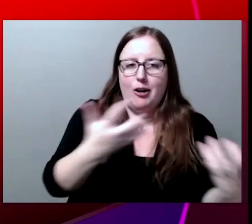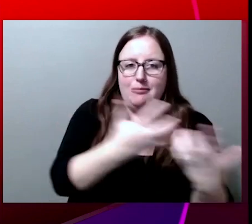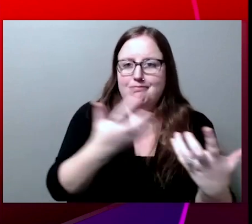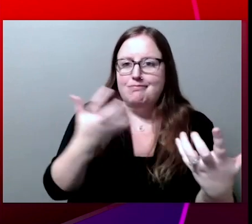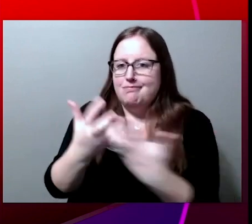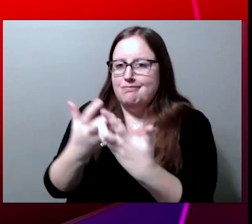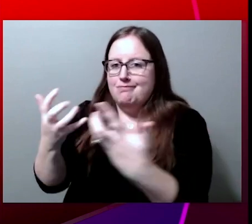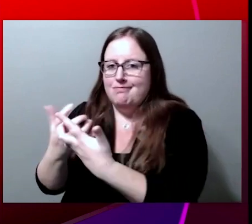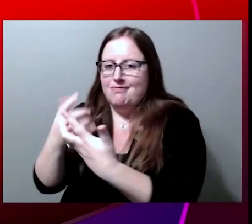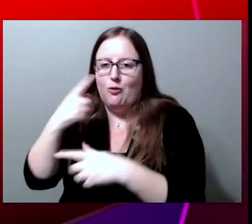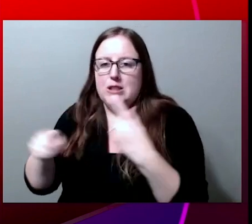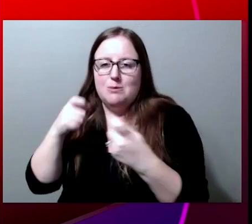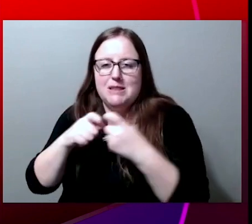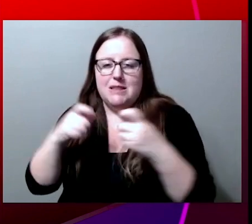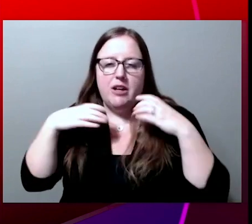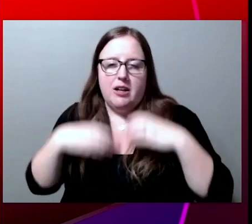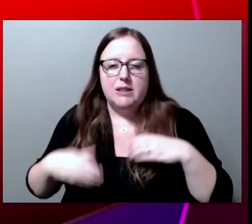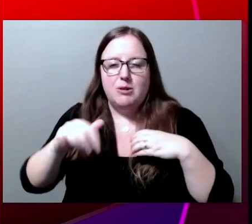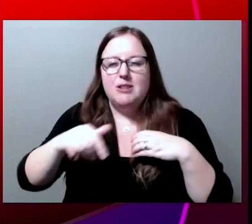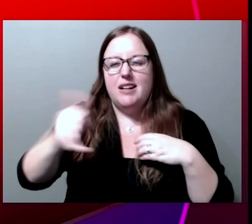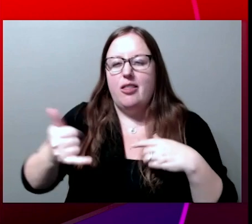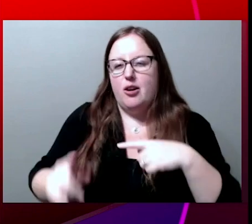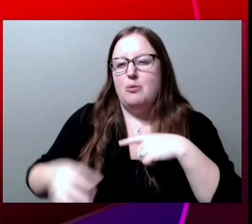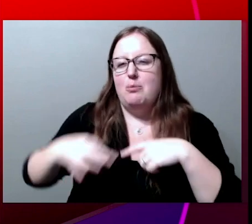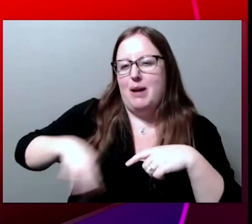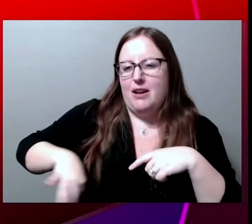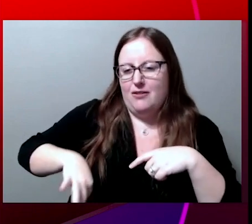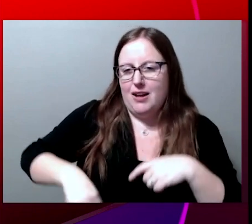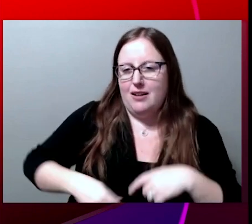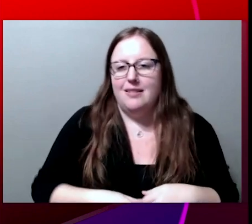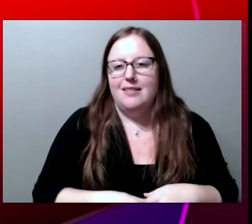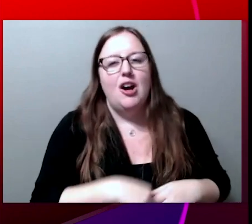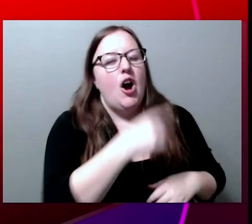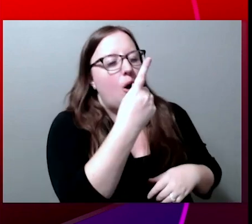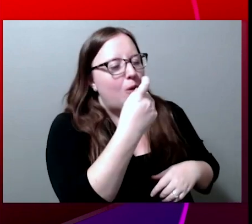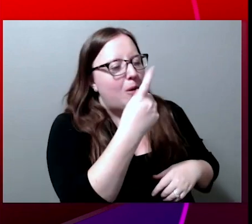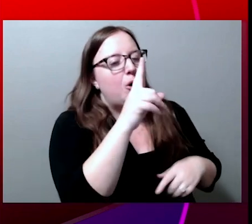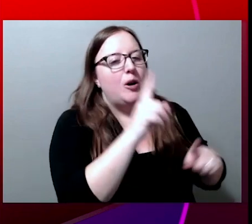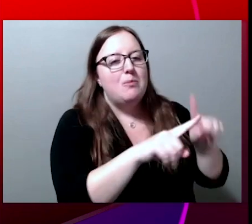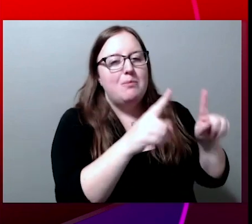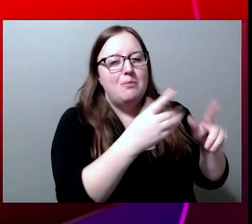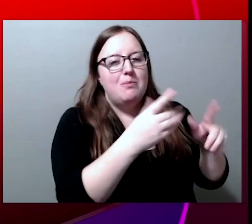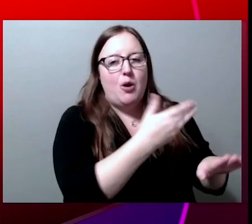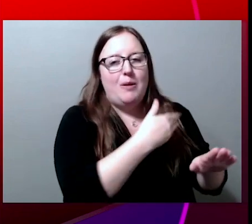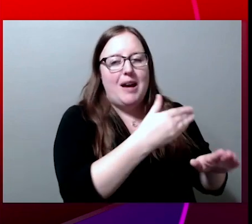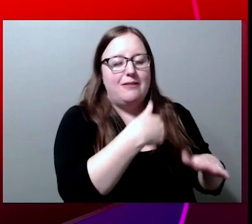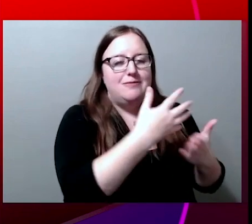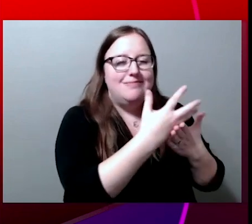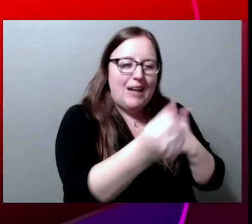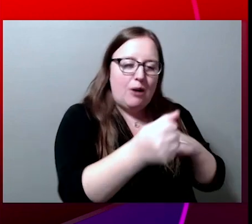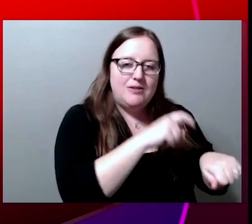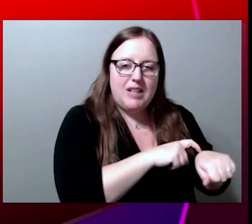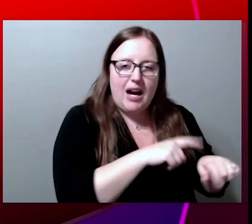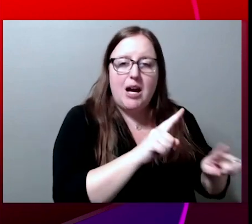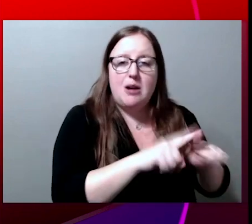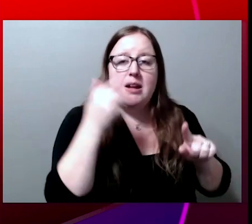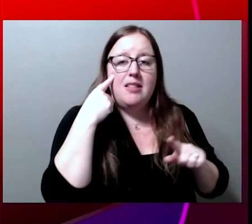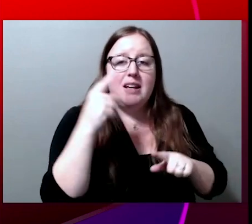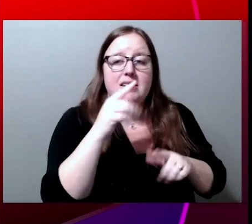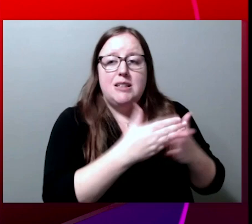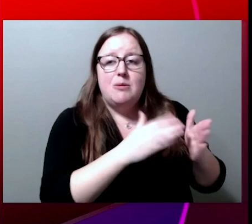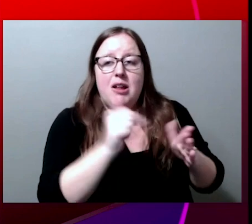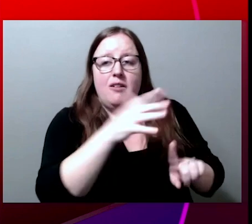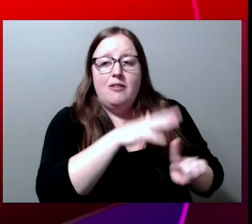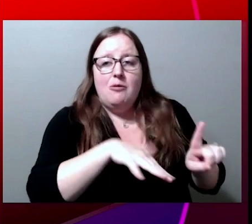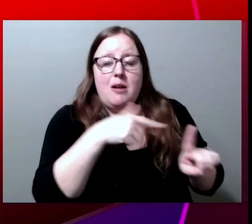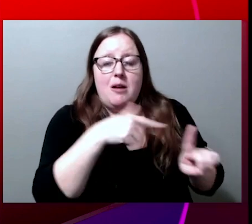type of customers. So I think that's another advantage of using I'll give you one more too before we have to wrap, but I think too that some of the other environments that I've looked at